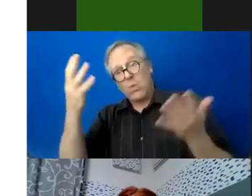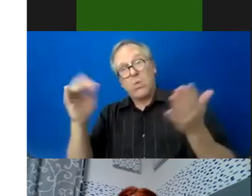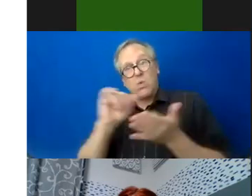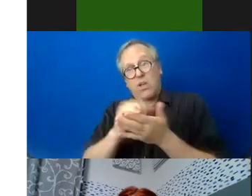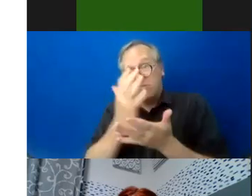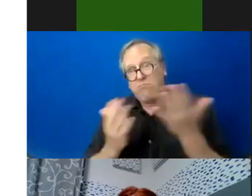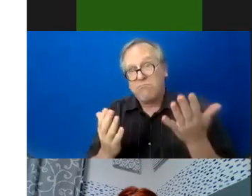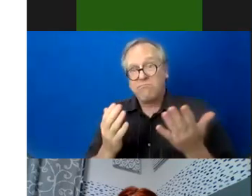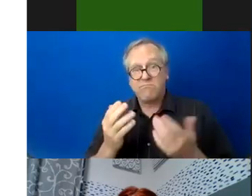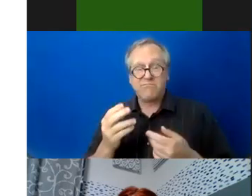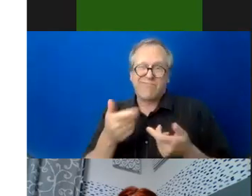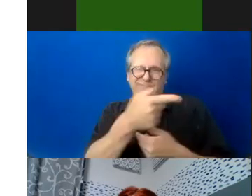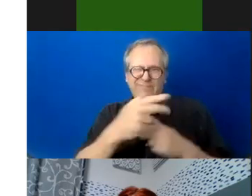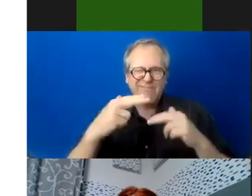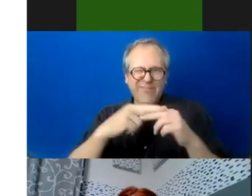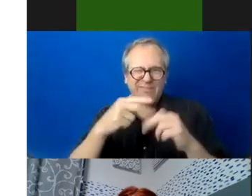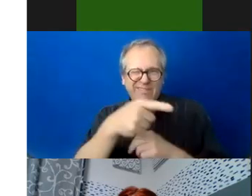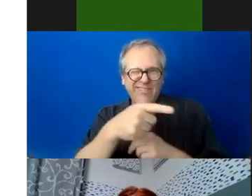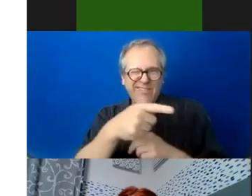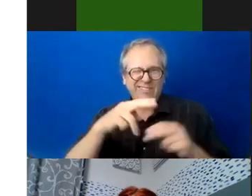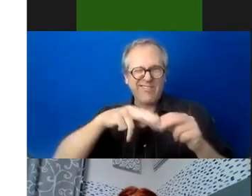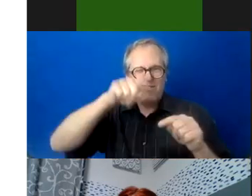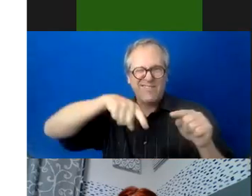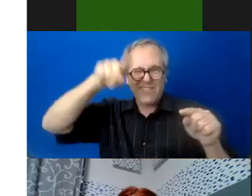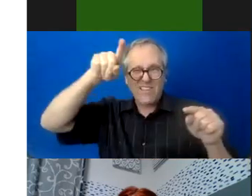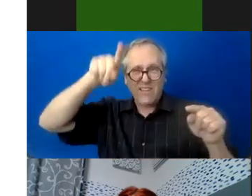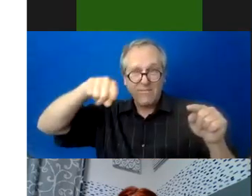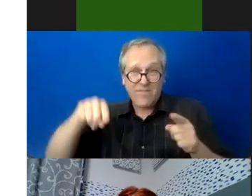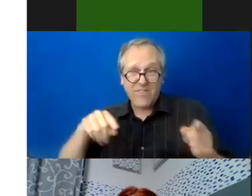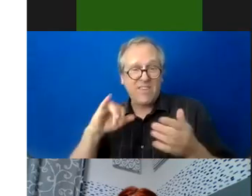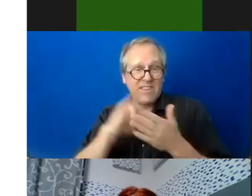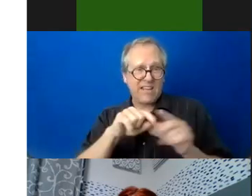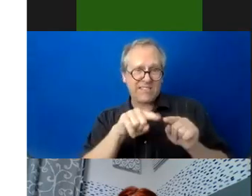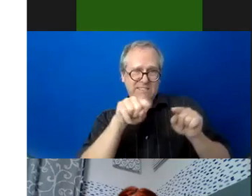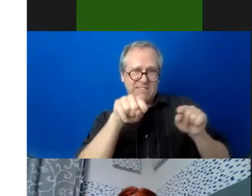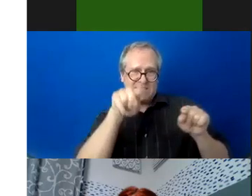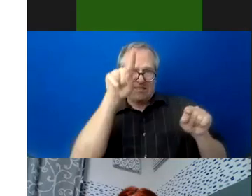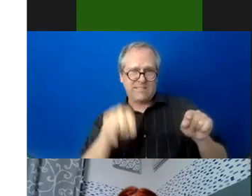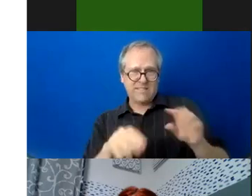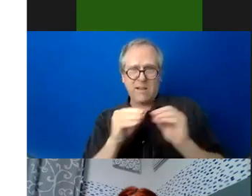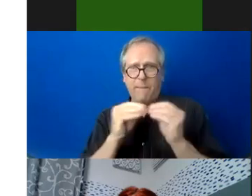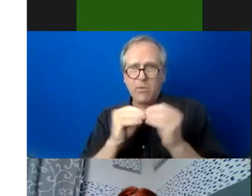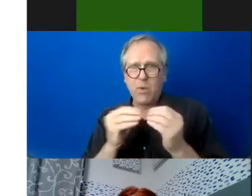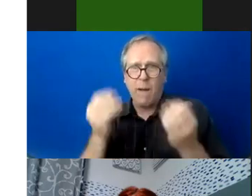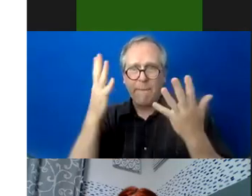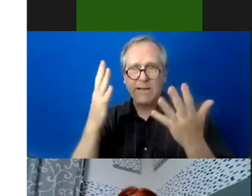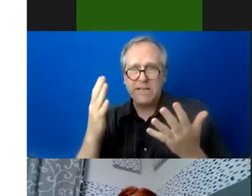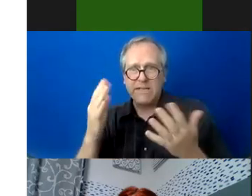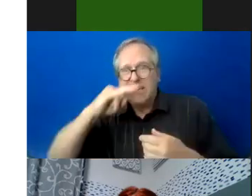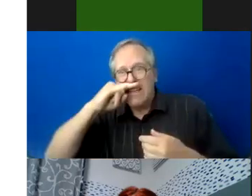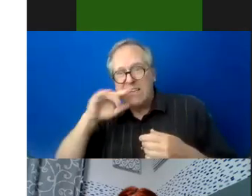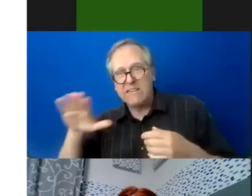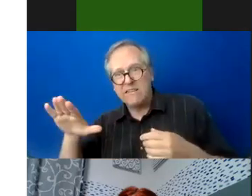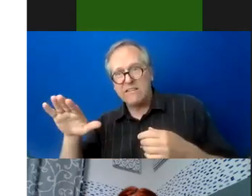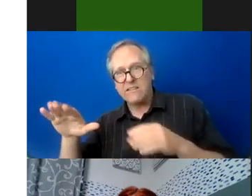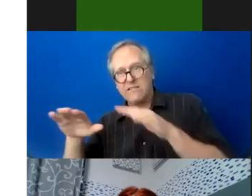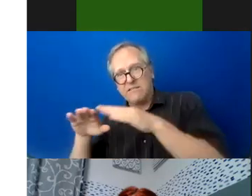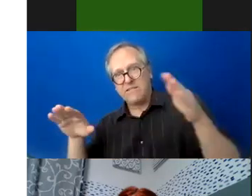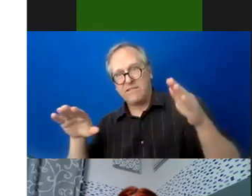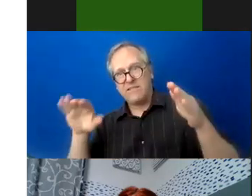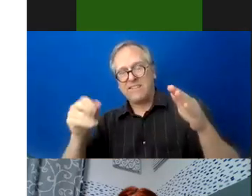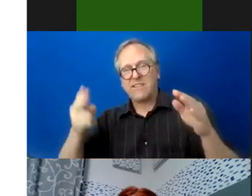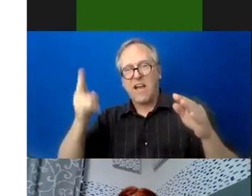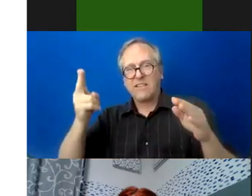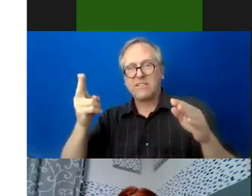look at graphs, that's currently the second highest age group for cases in our state analysis.